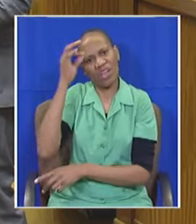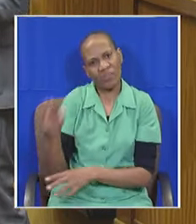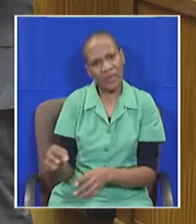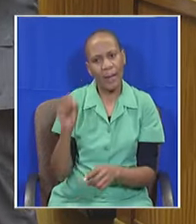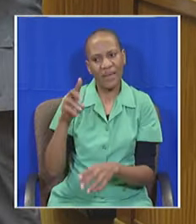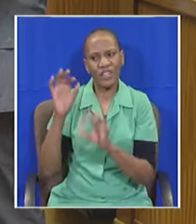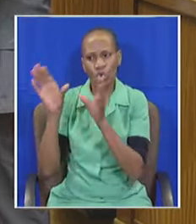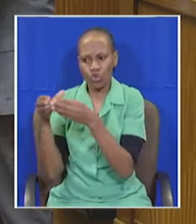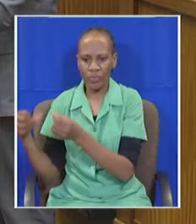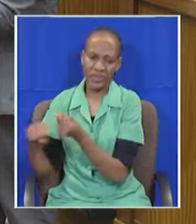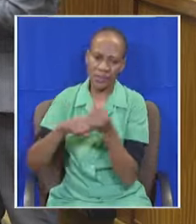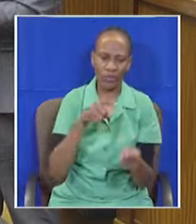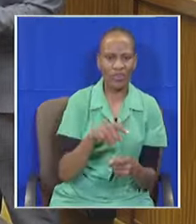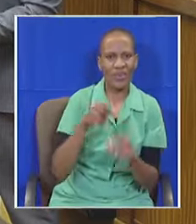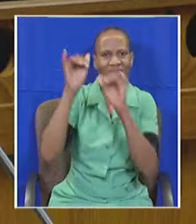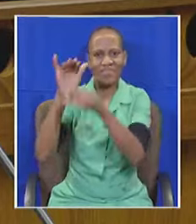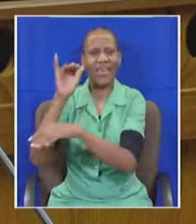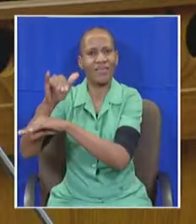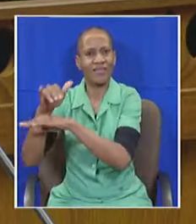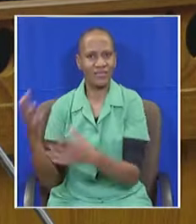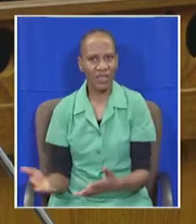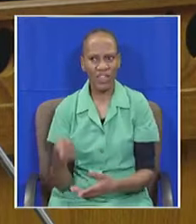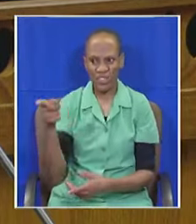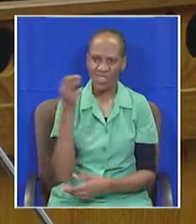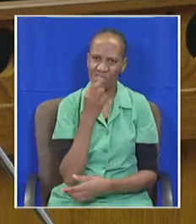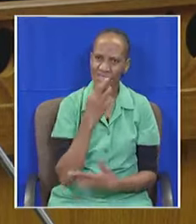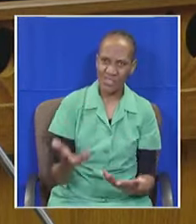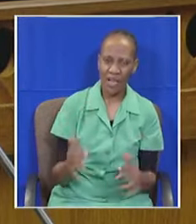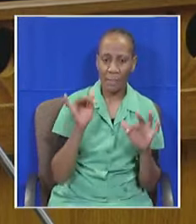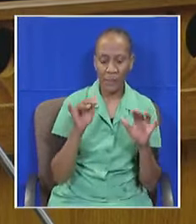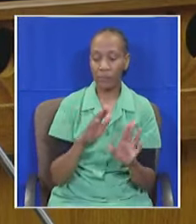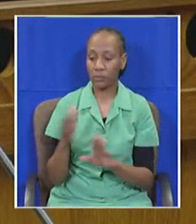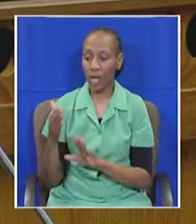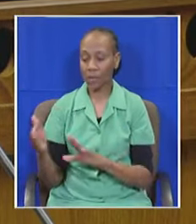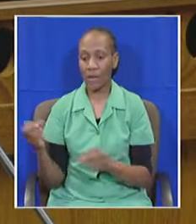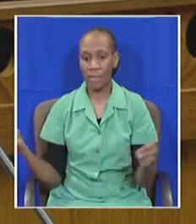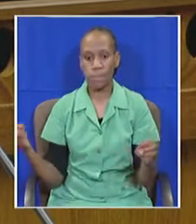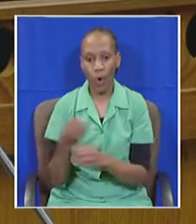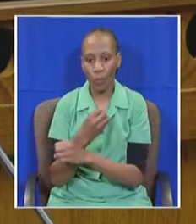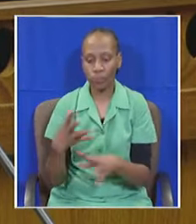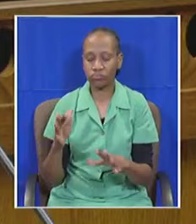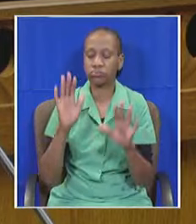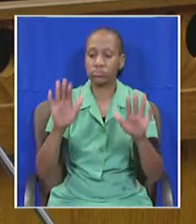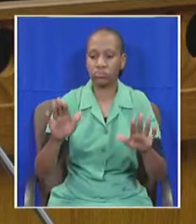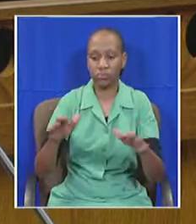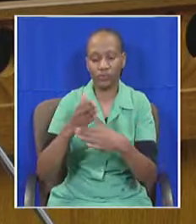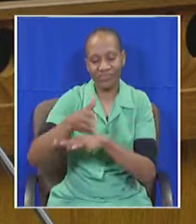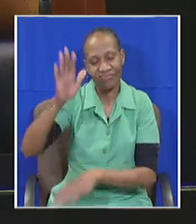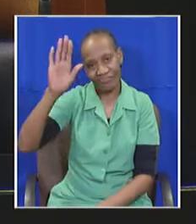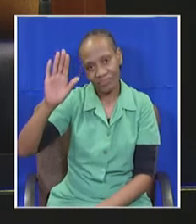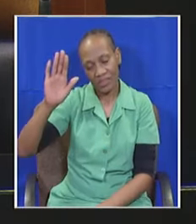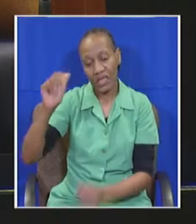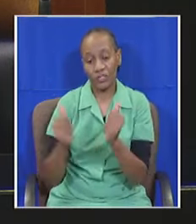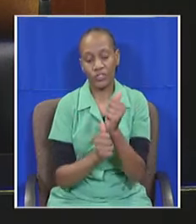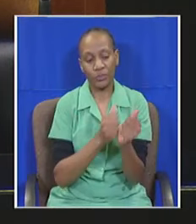is actually blasphemous. To suggest that people like Ruth First, who died from a letter bomb, and to come here in this house and